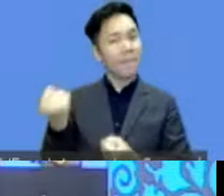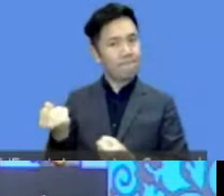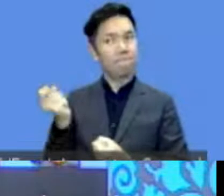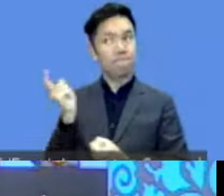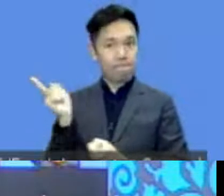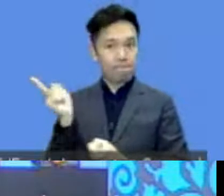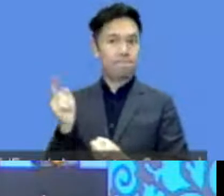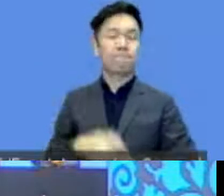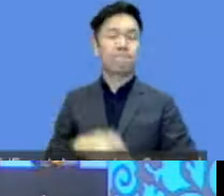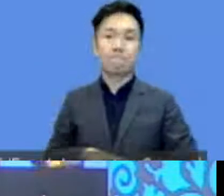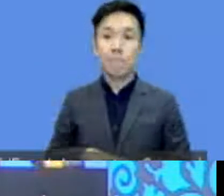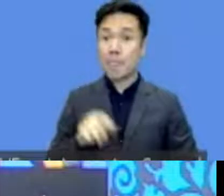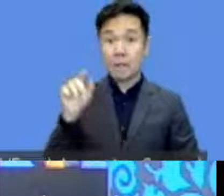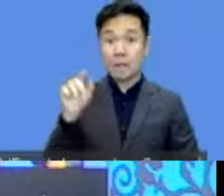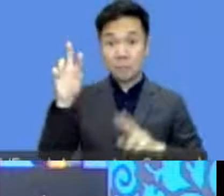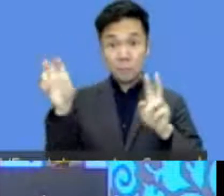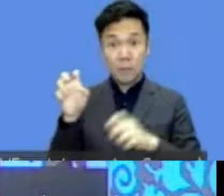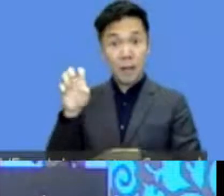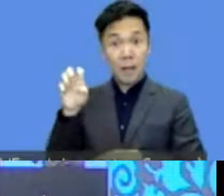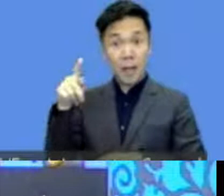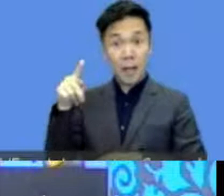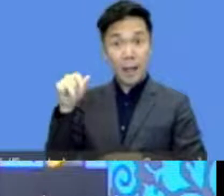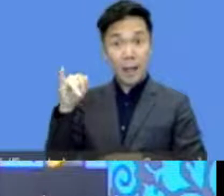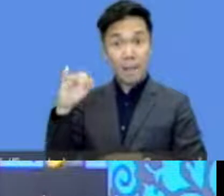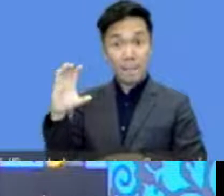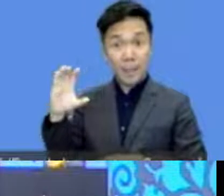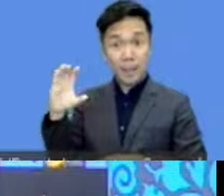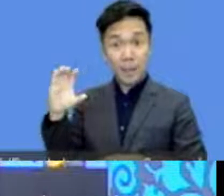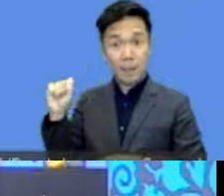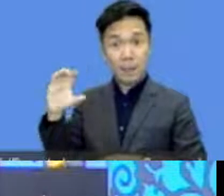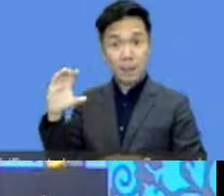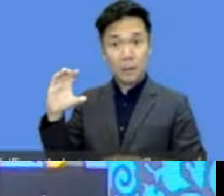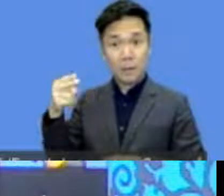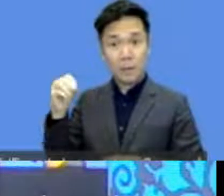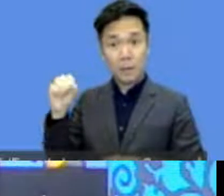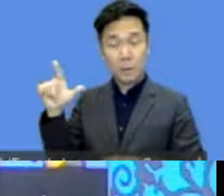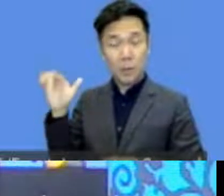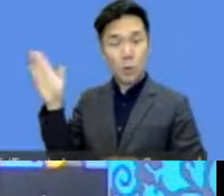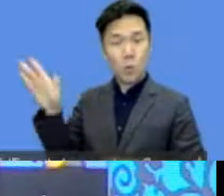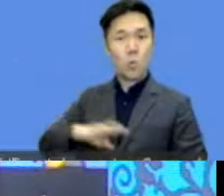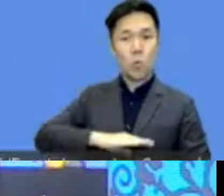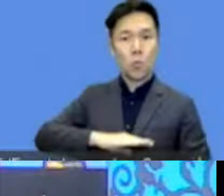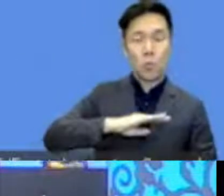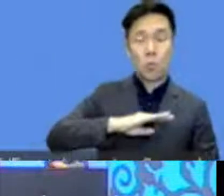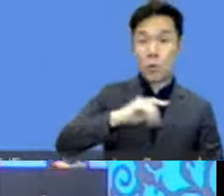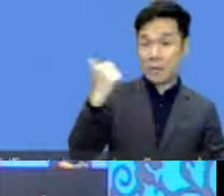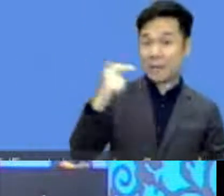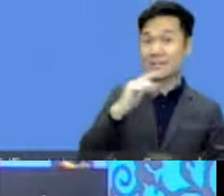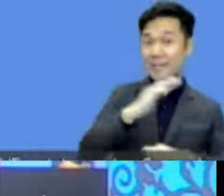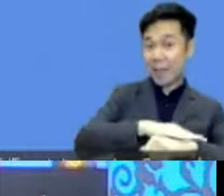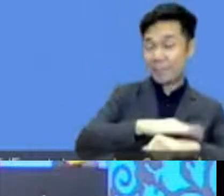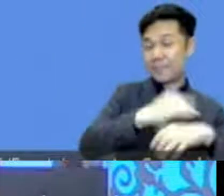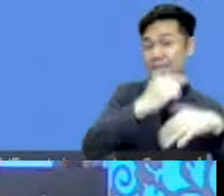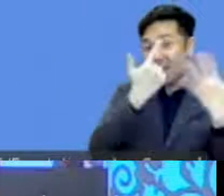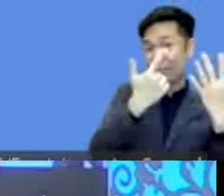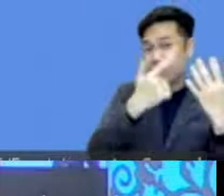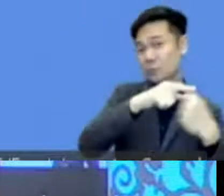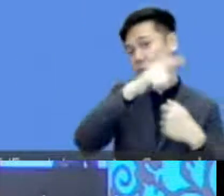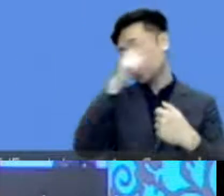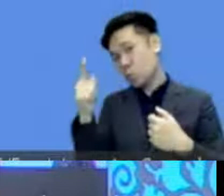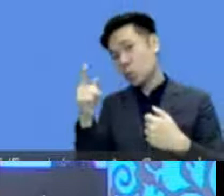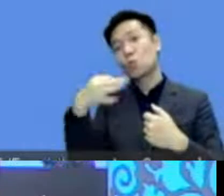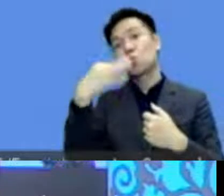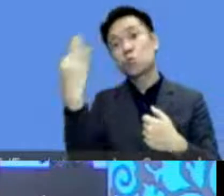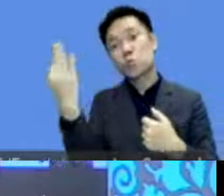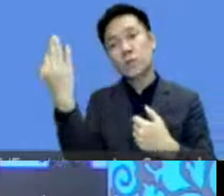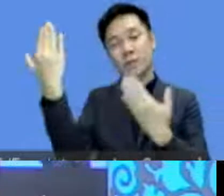If you don't know about Epic School, it is free for students to use between 7 a.m. and 3 p.m., Mondays to